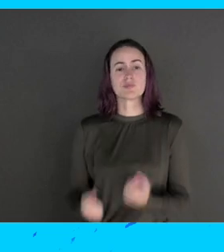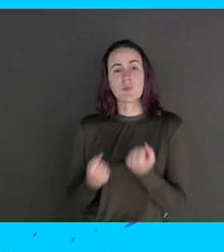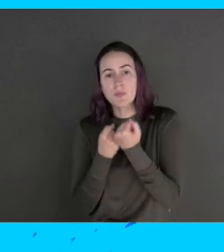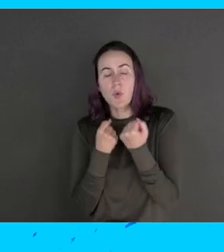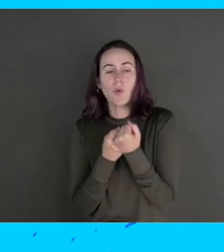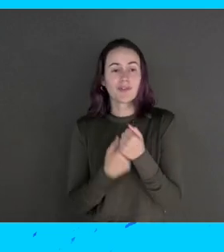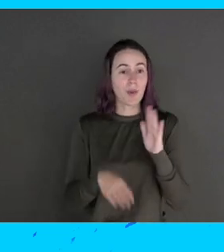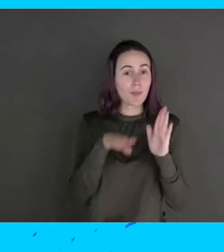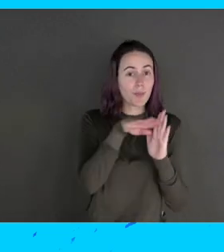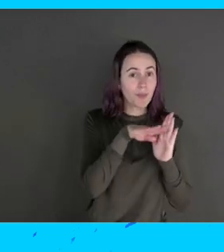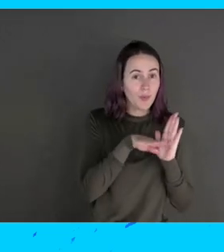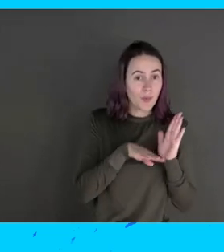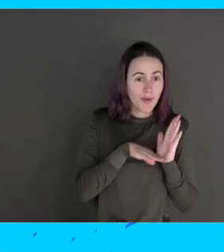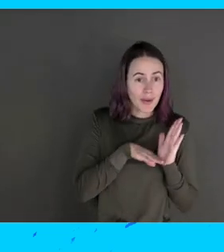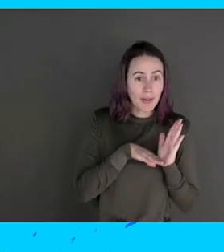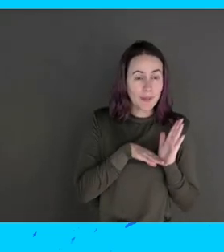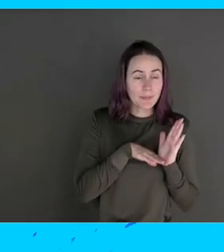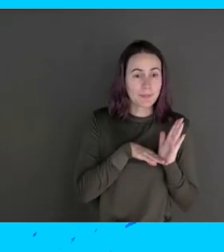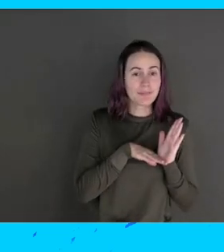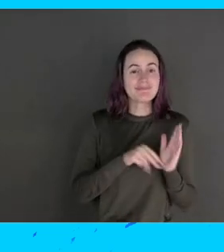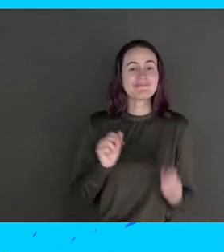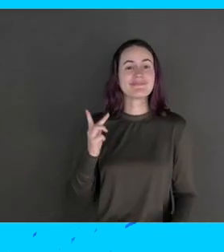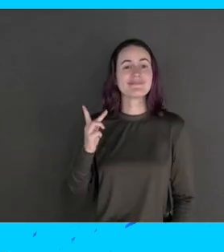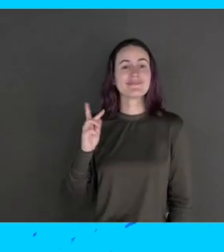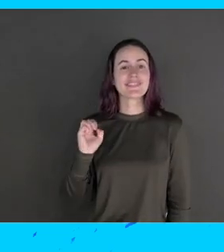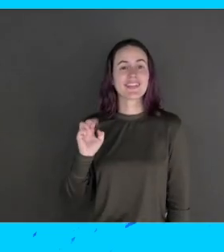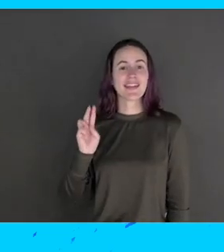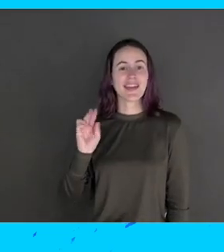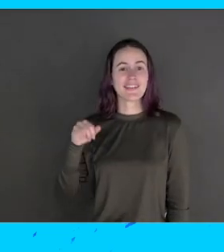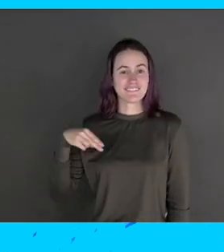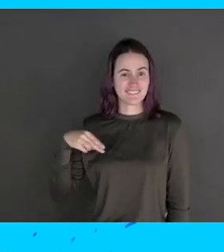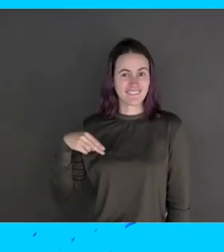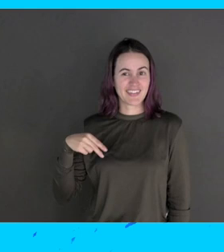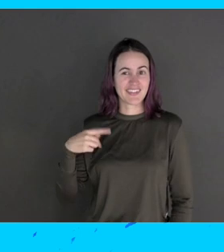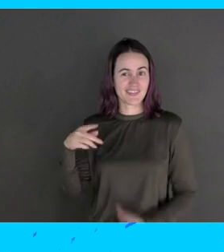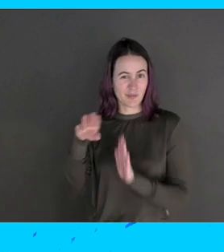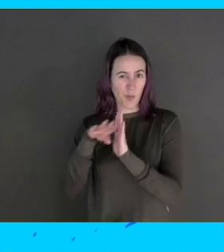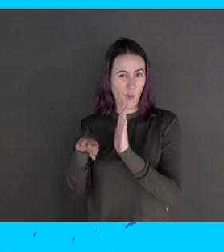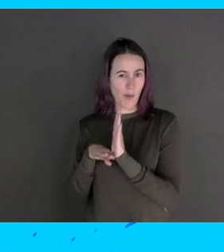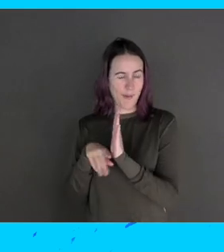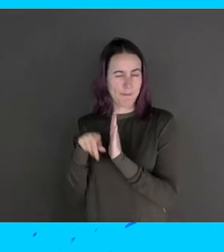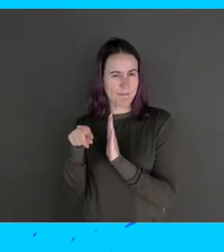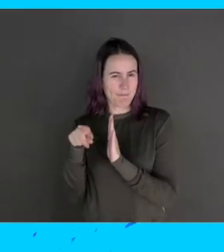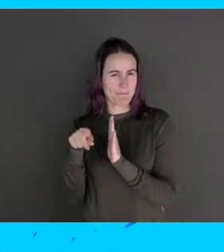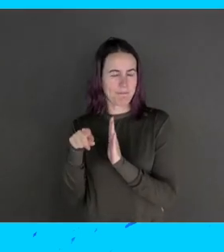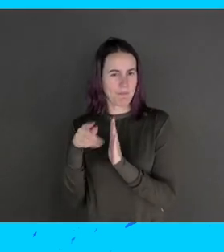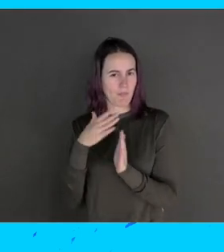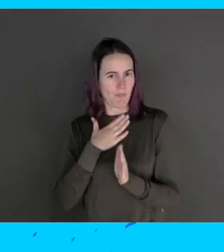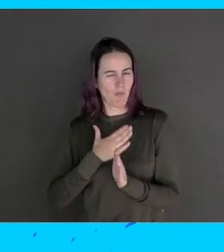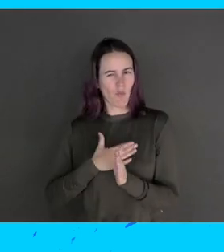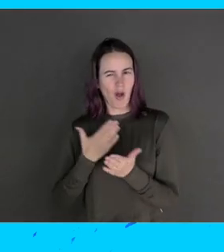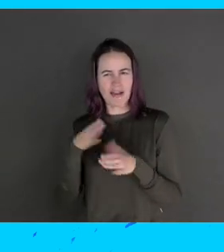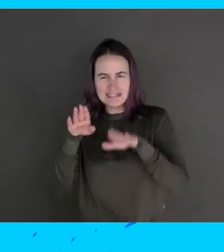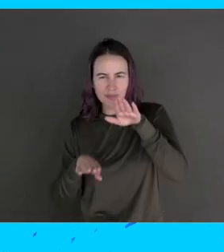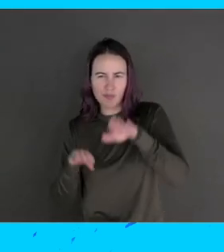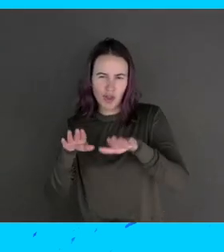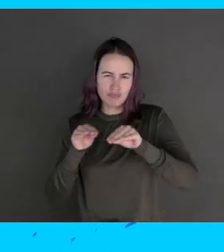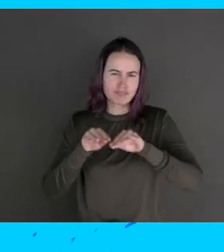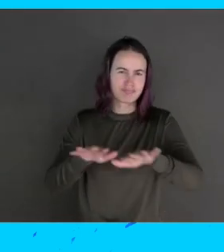that Kevin mentioned about Young and Health programs. We need things like that happening a lot more for